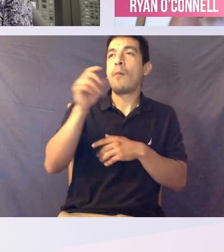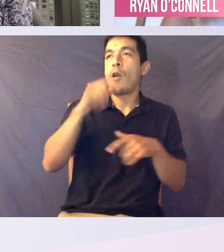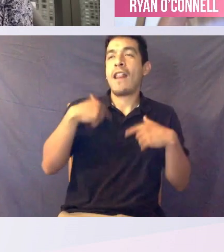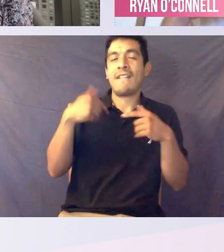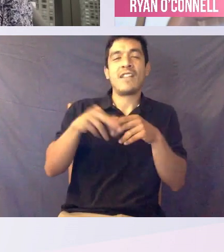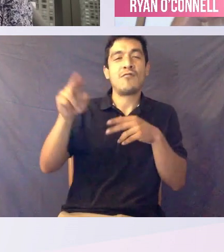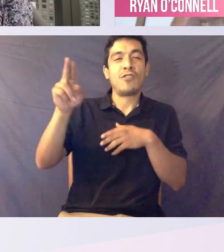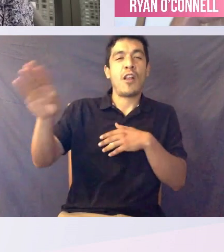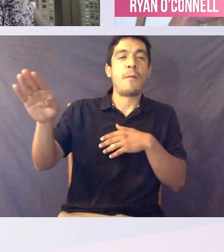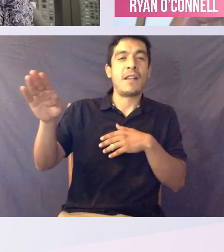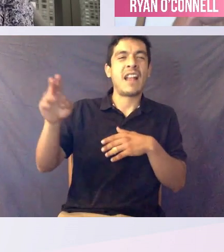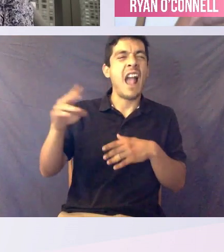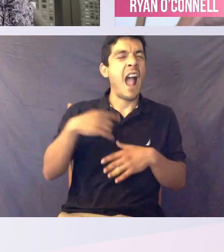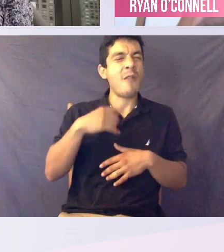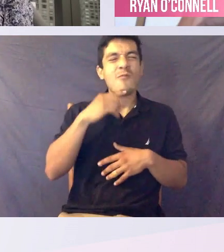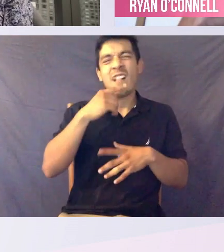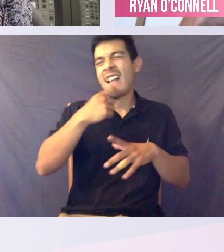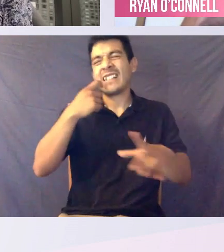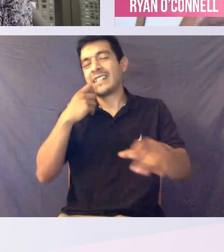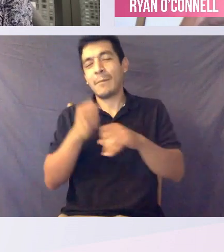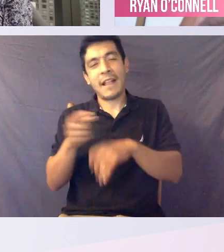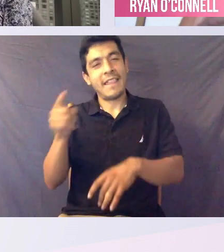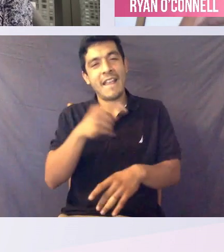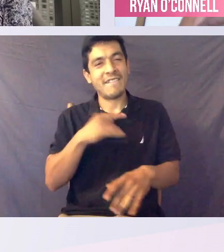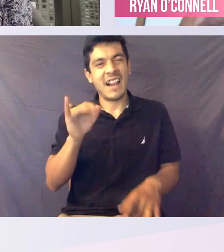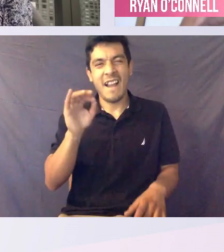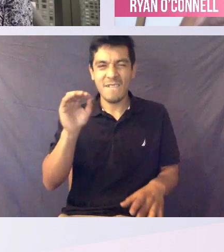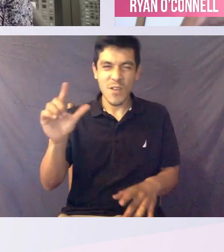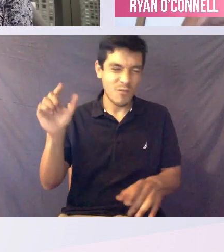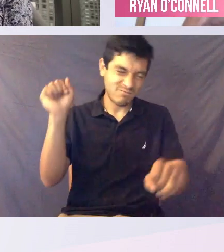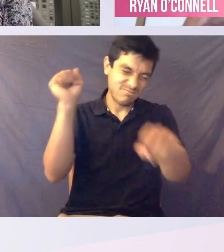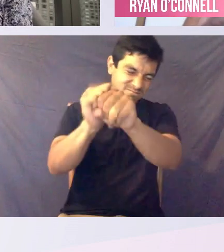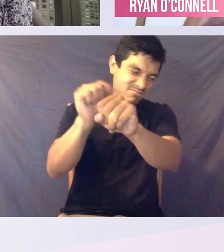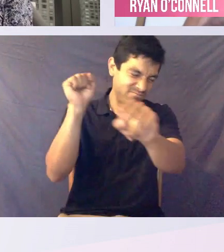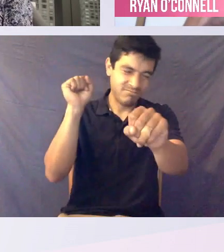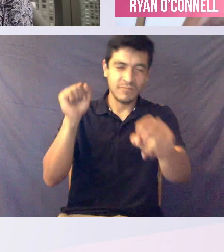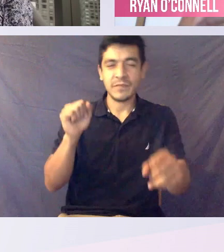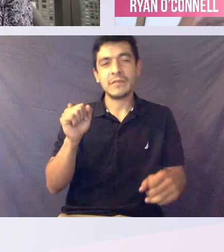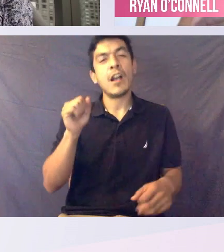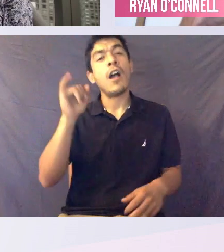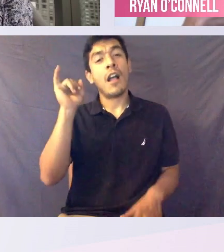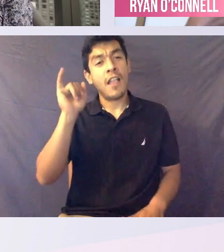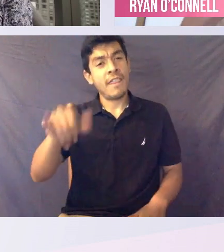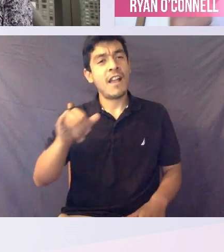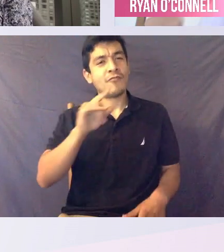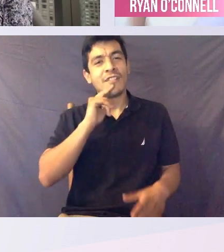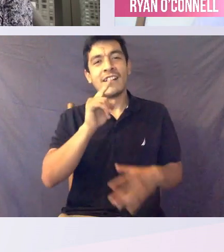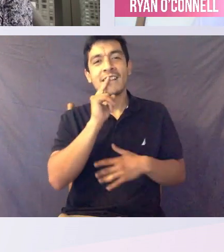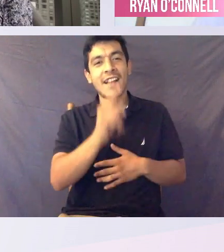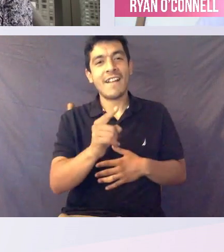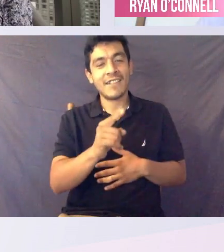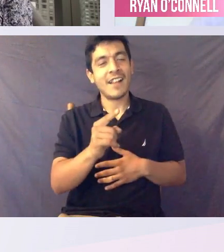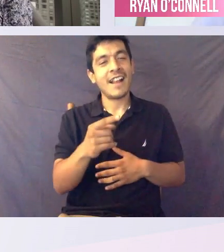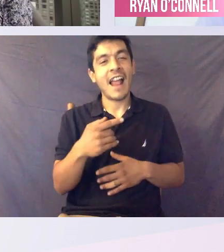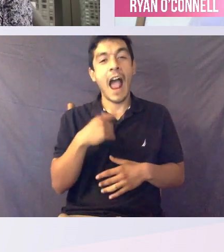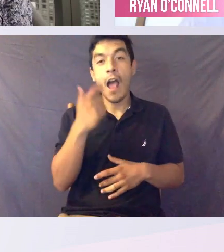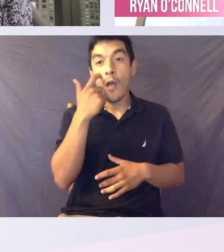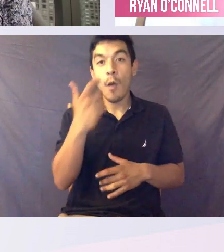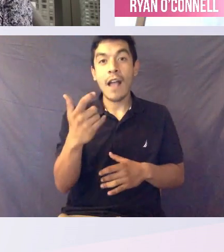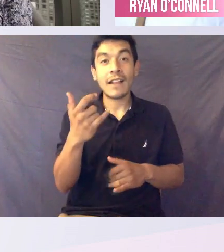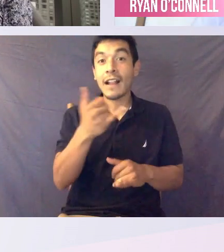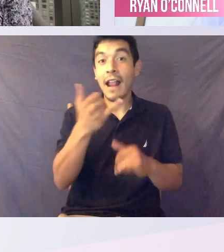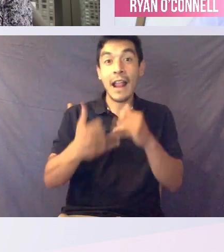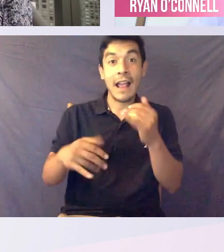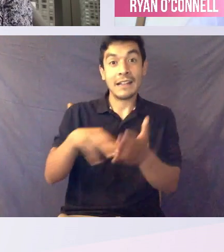like a fool. So yeah, I mean, that is definitely, like, I was watching The Last Dance, the Michael Jordan